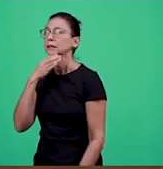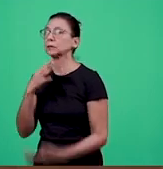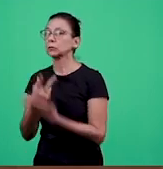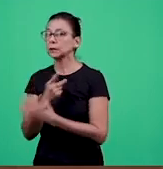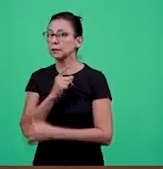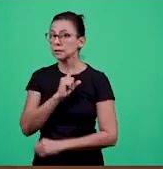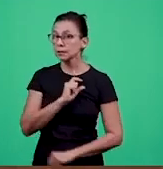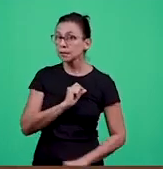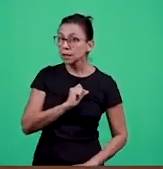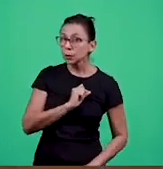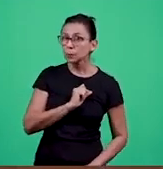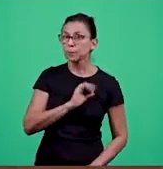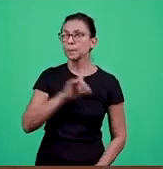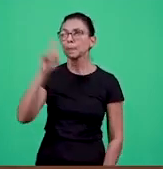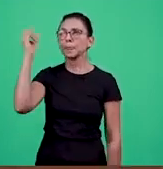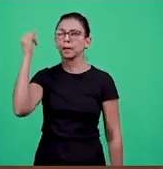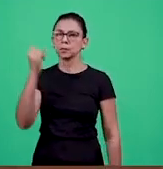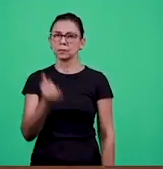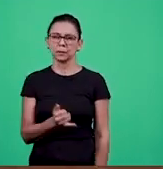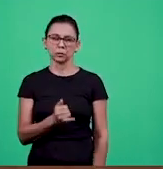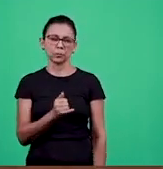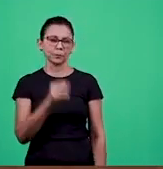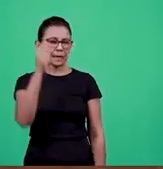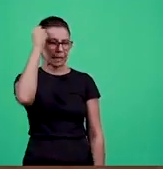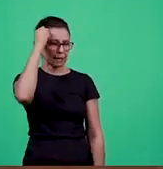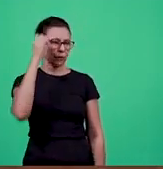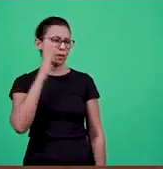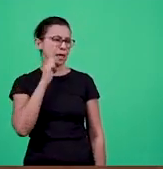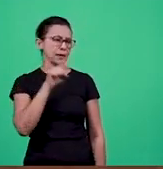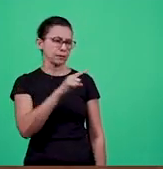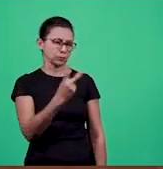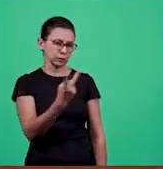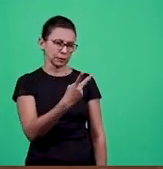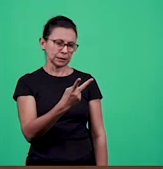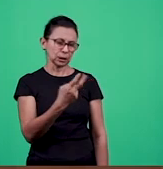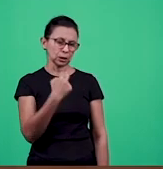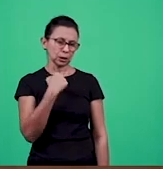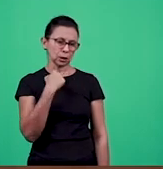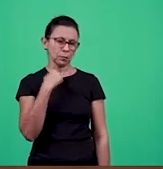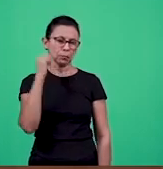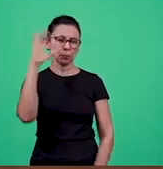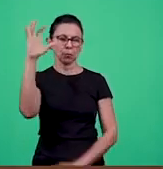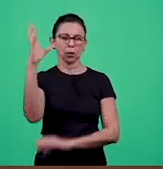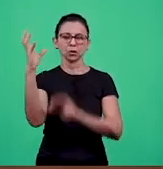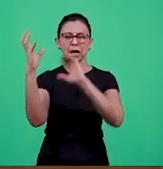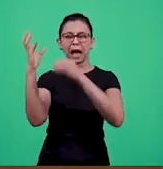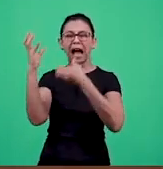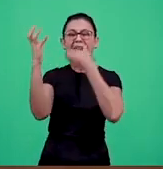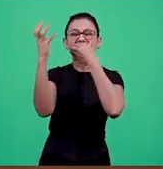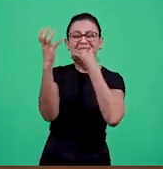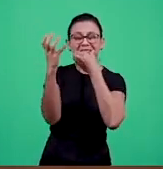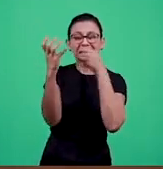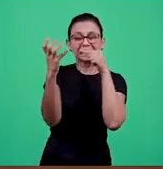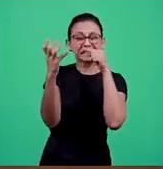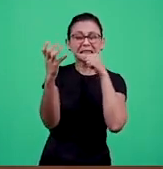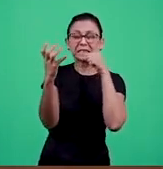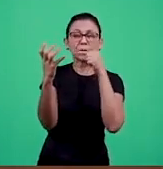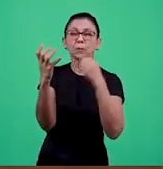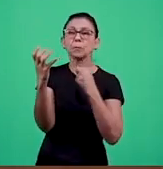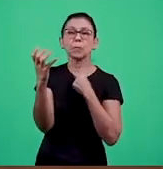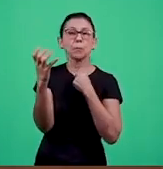God said, look, you cannot eat of the tree of knowledge of evil, of good and